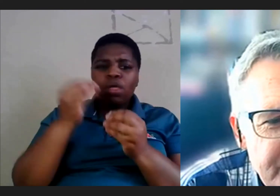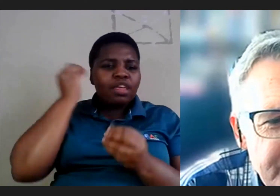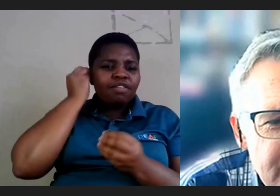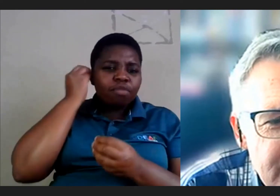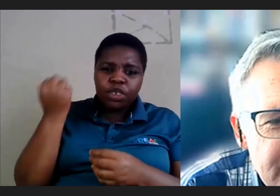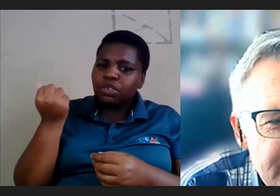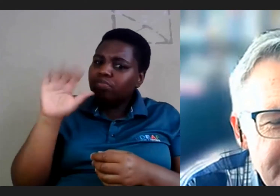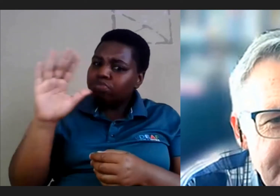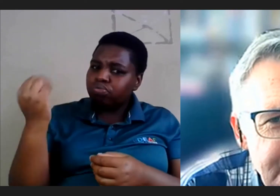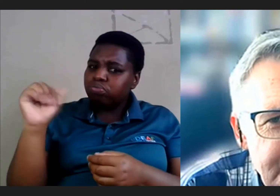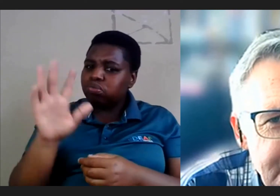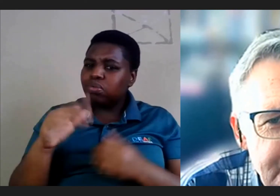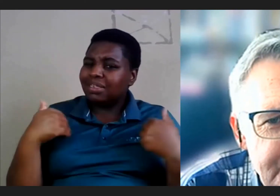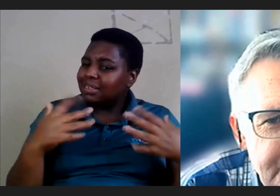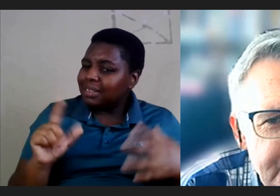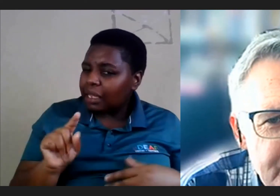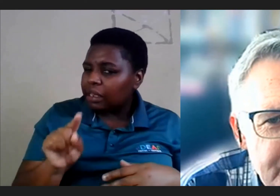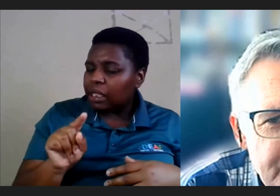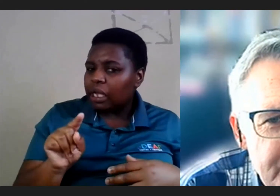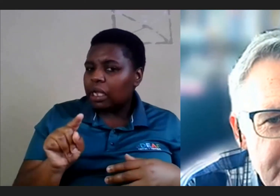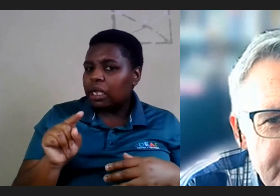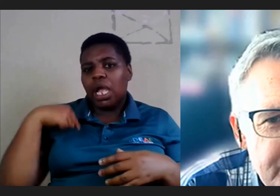Thanks.